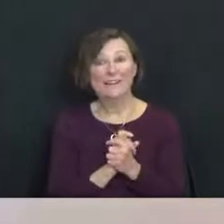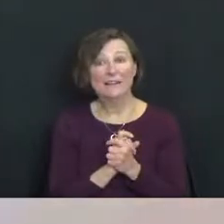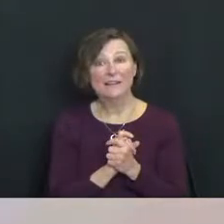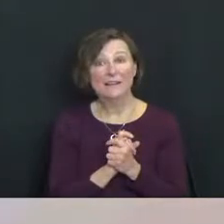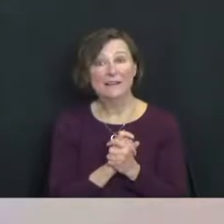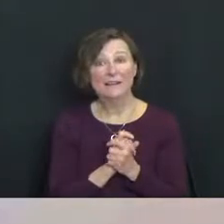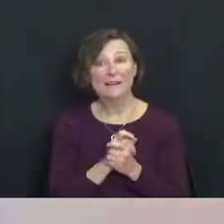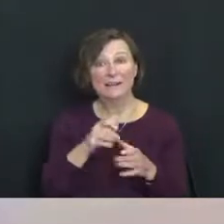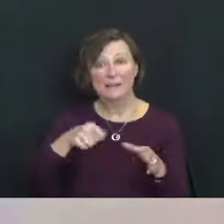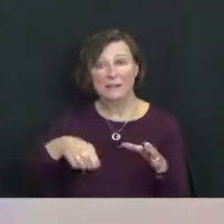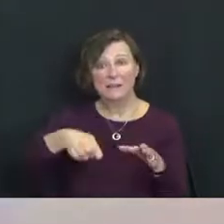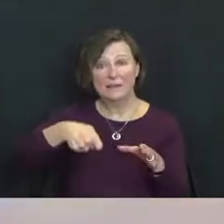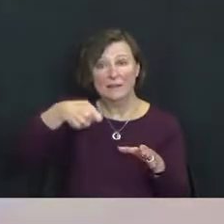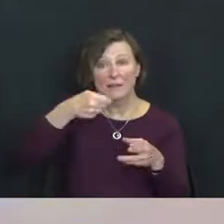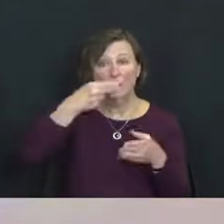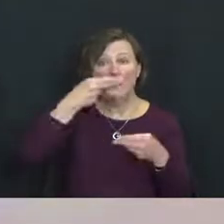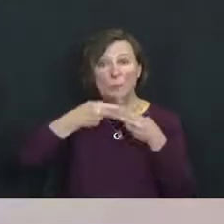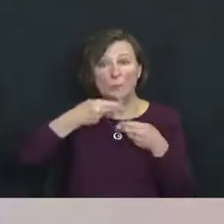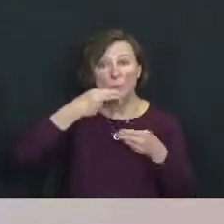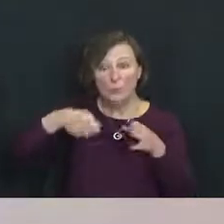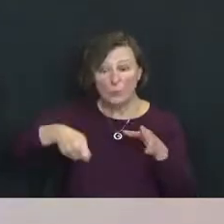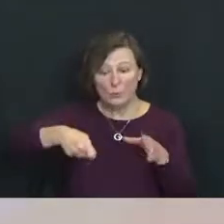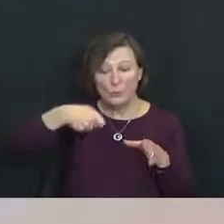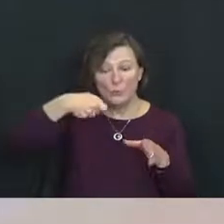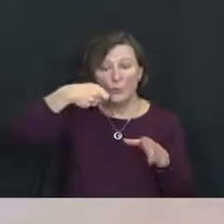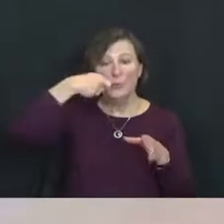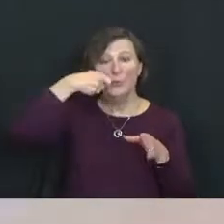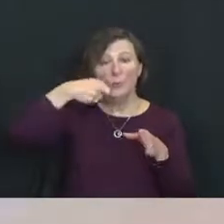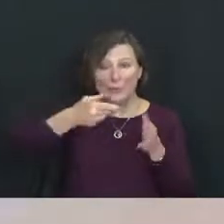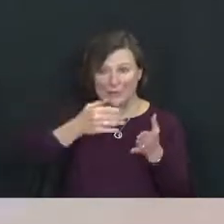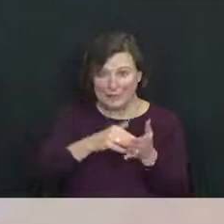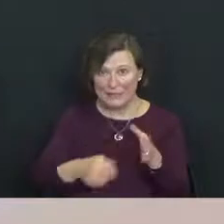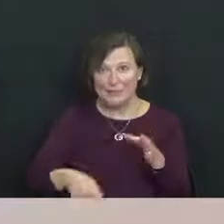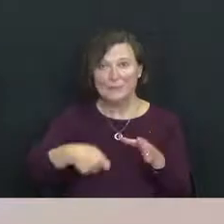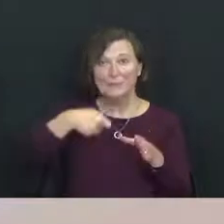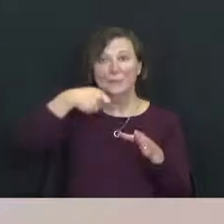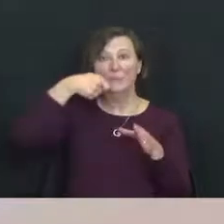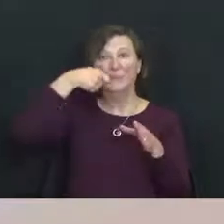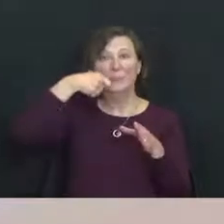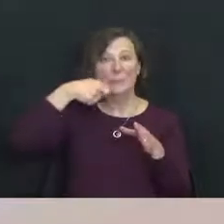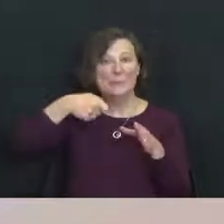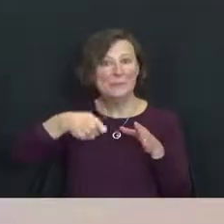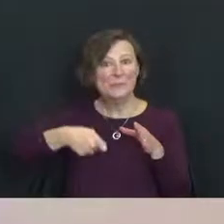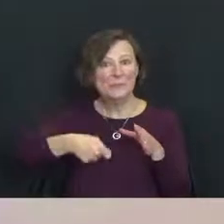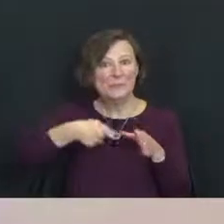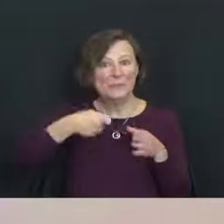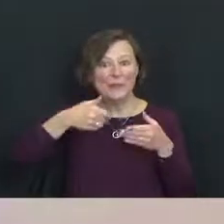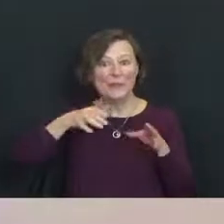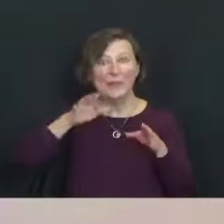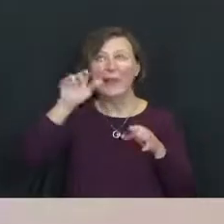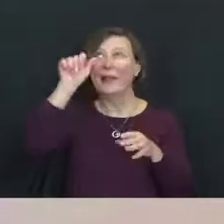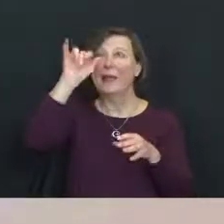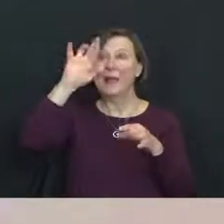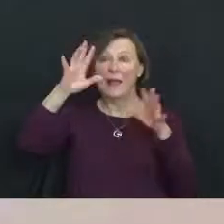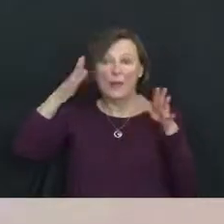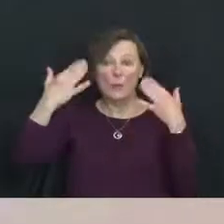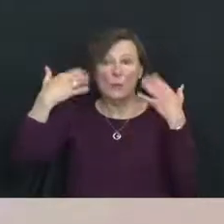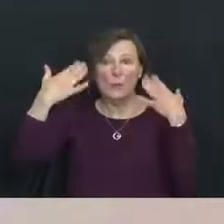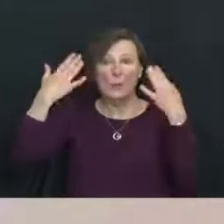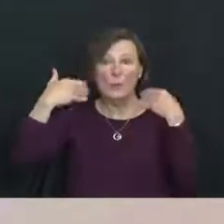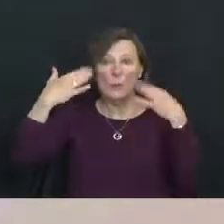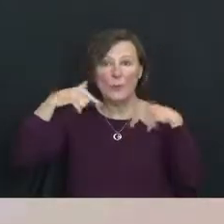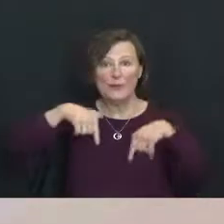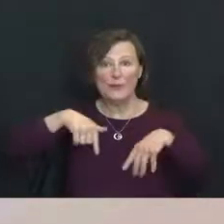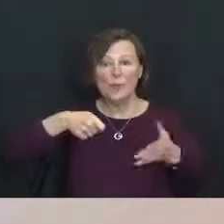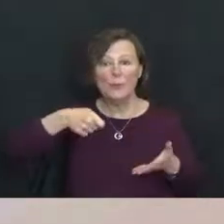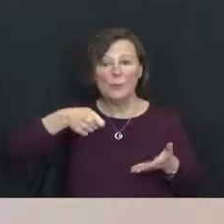I lift spoonful after spoonful to let it air cool so I